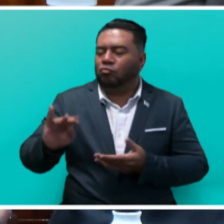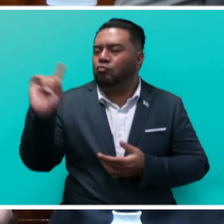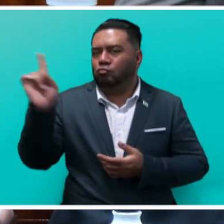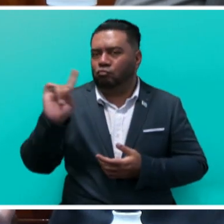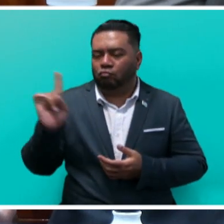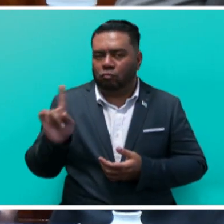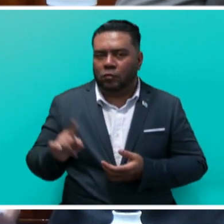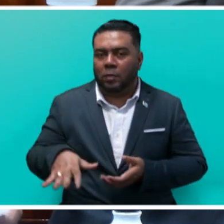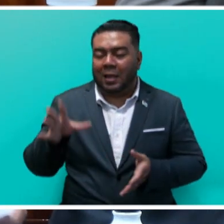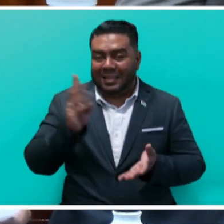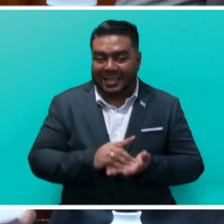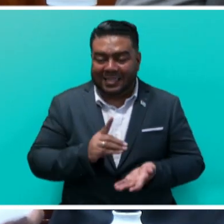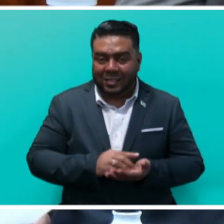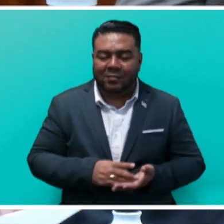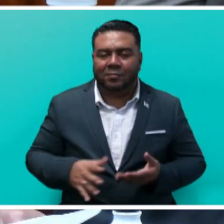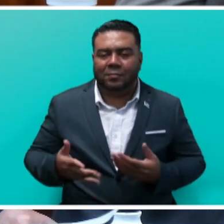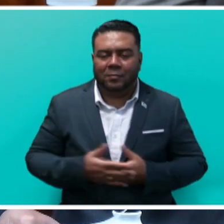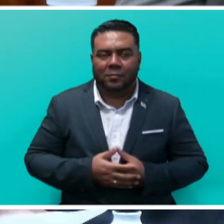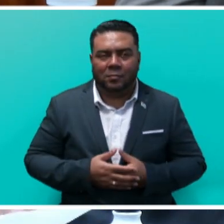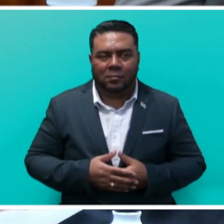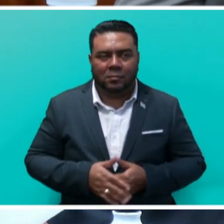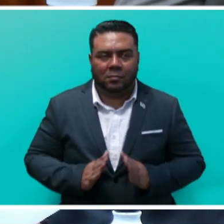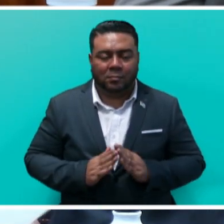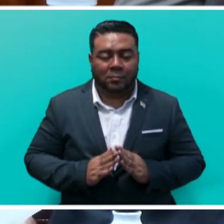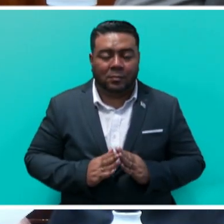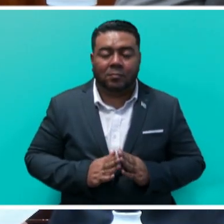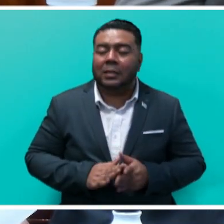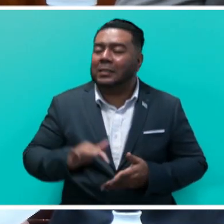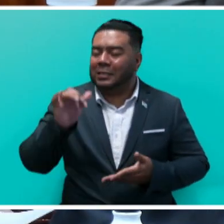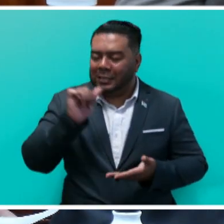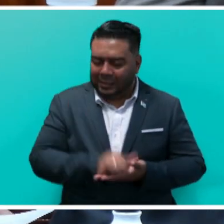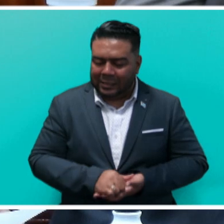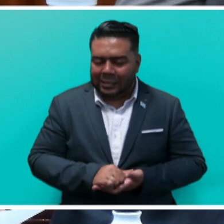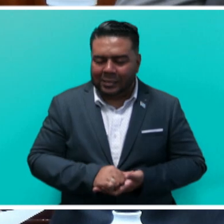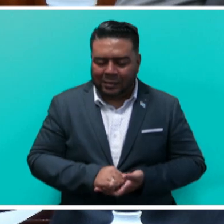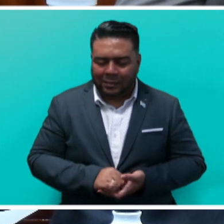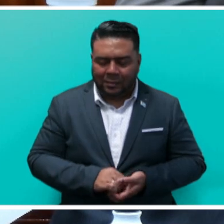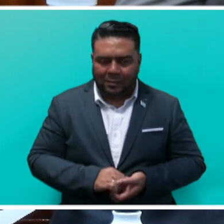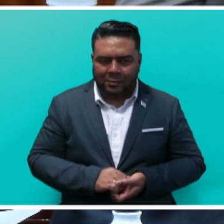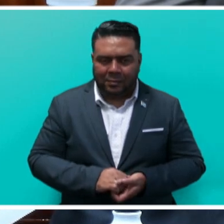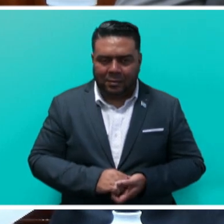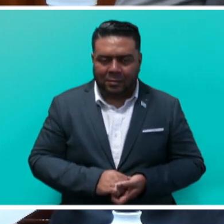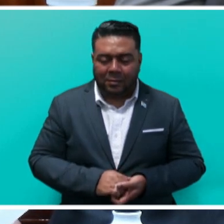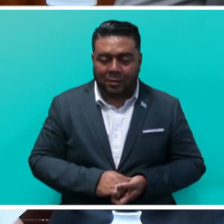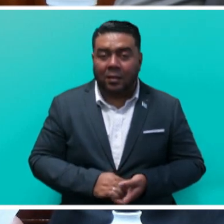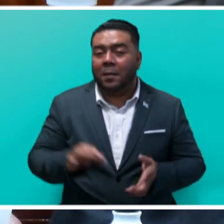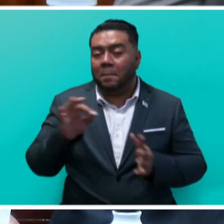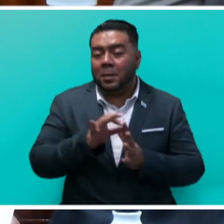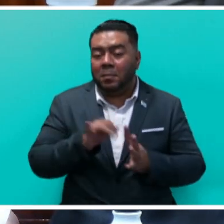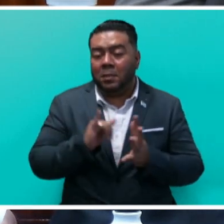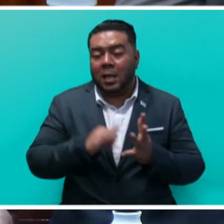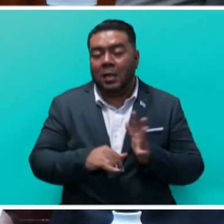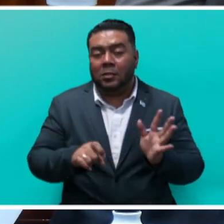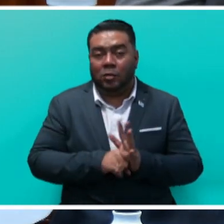the date of commencement of the Act until such time as determined by the registrar. The PPSR is